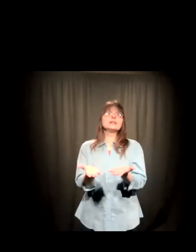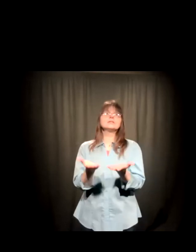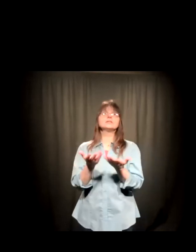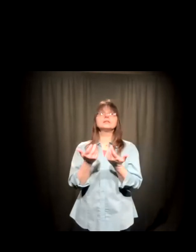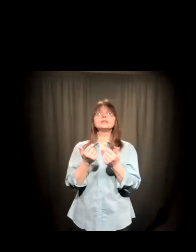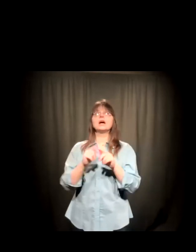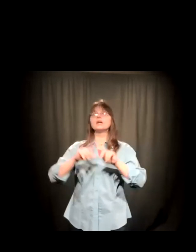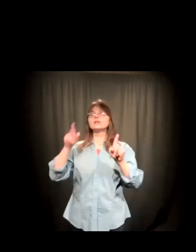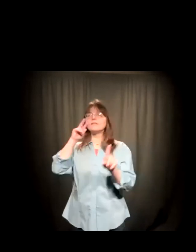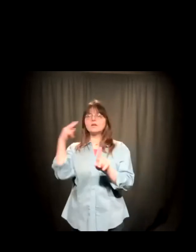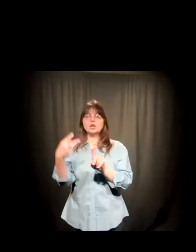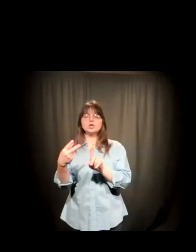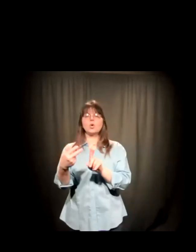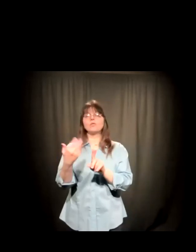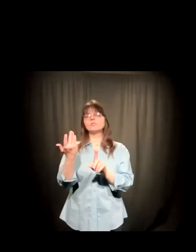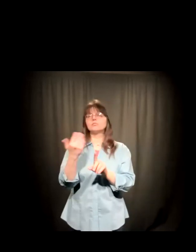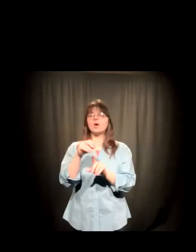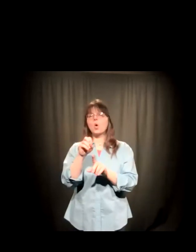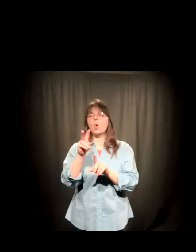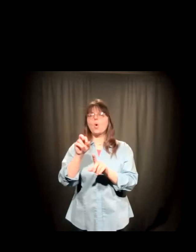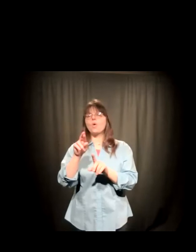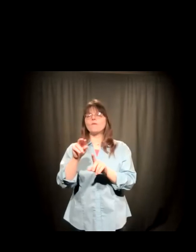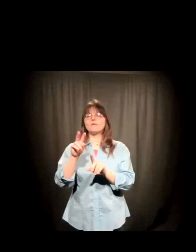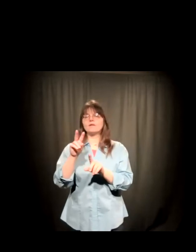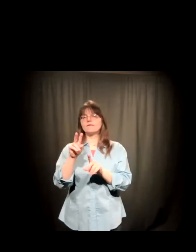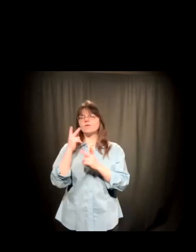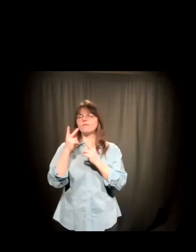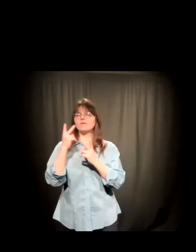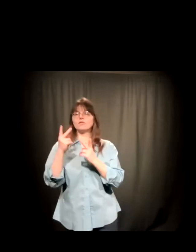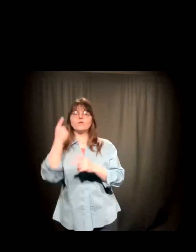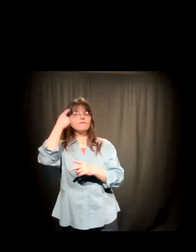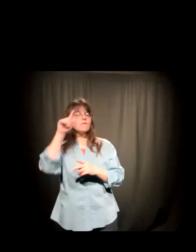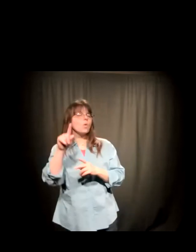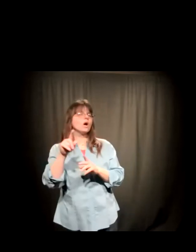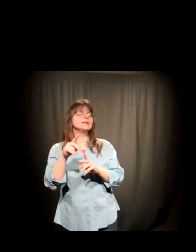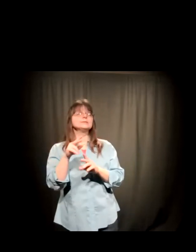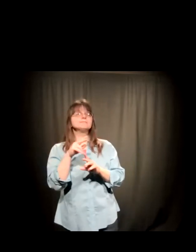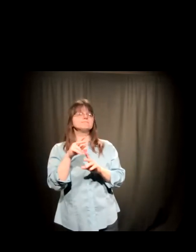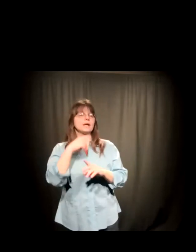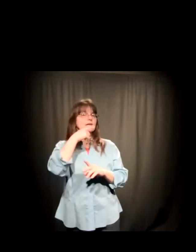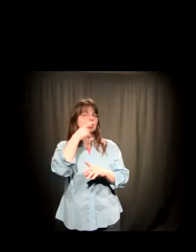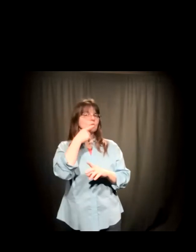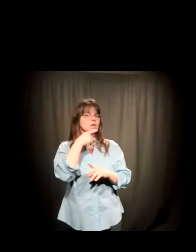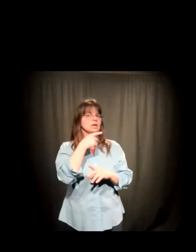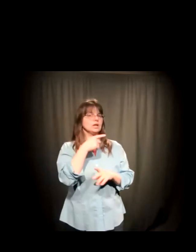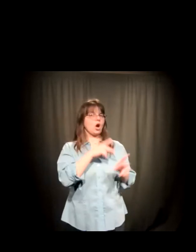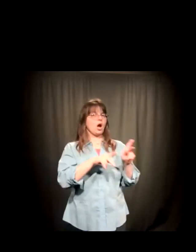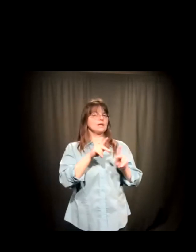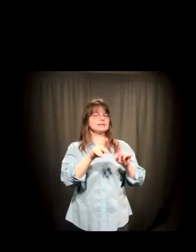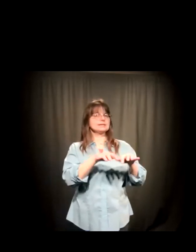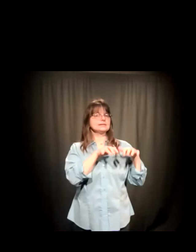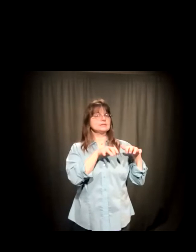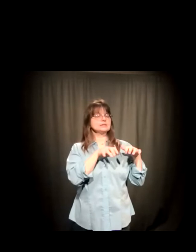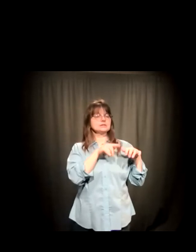some basic background information for a hearing audience who might not necessarily